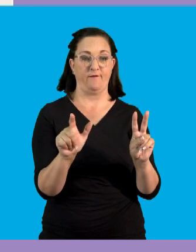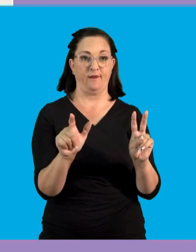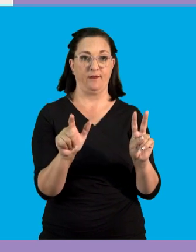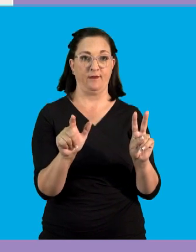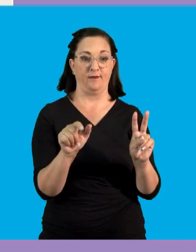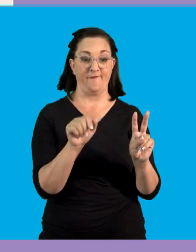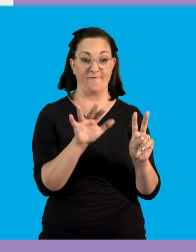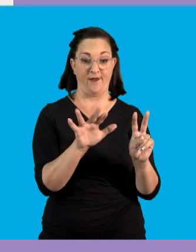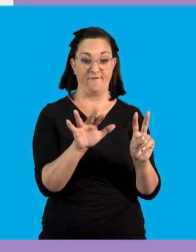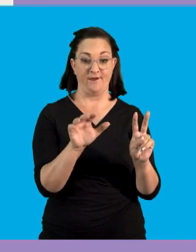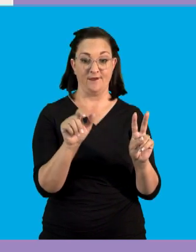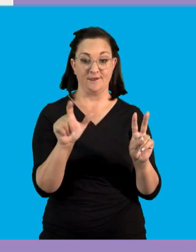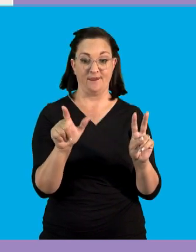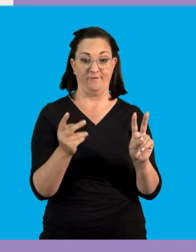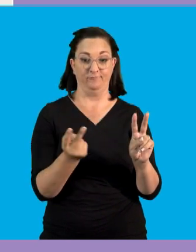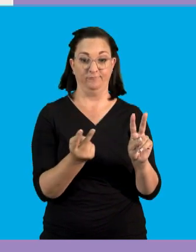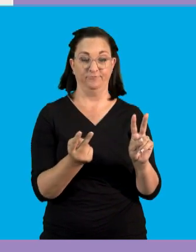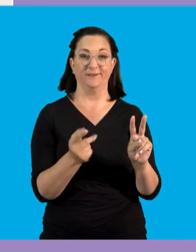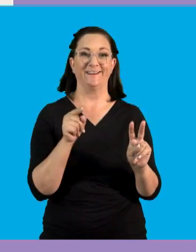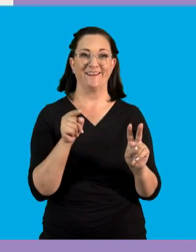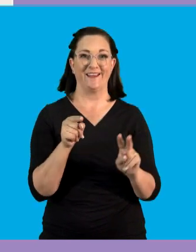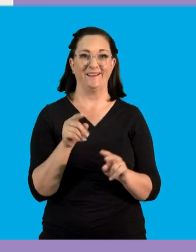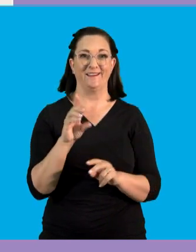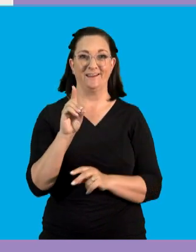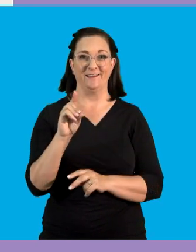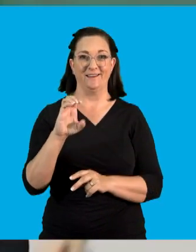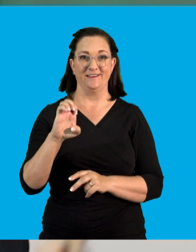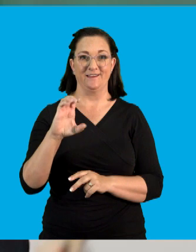2,57, the 5 and the 7 are the